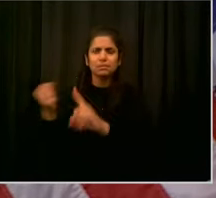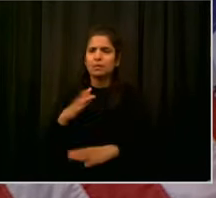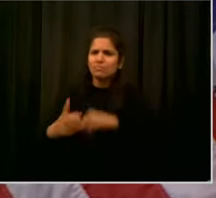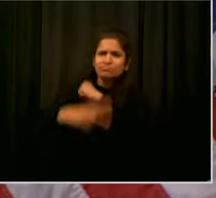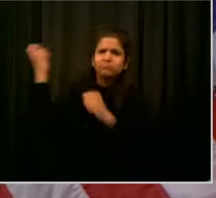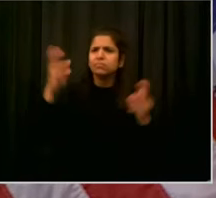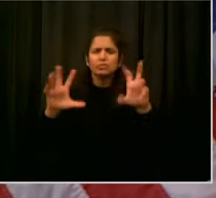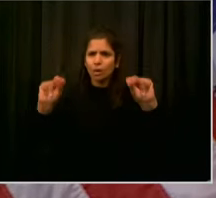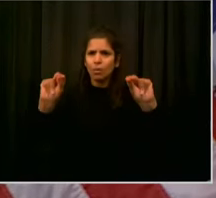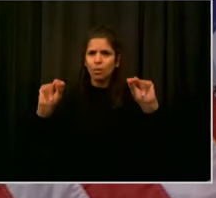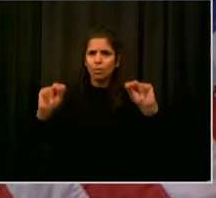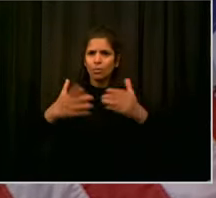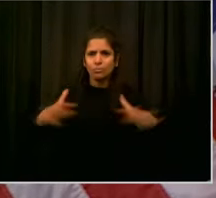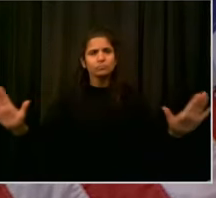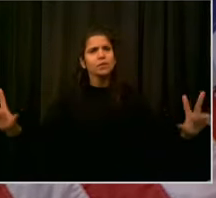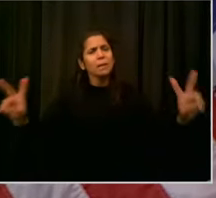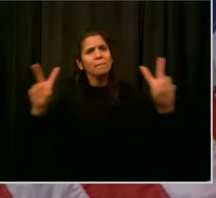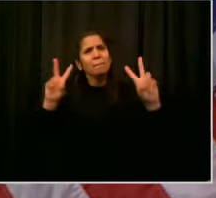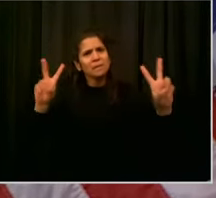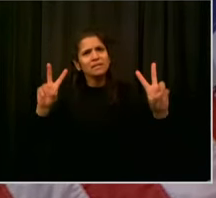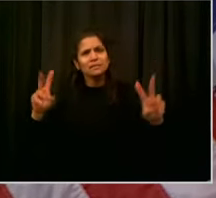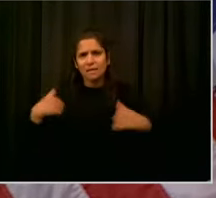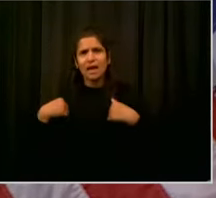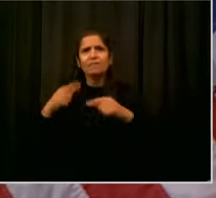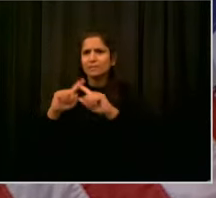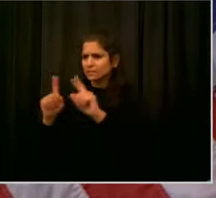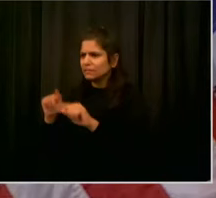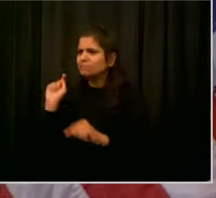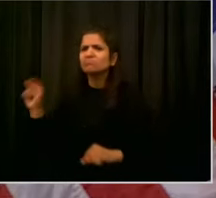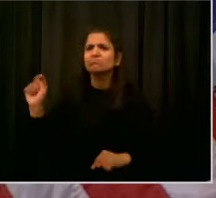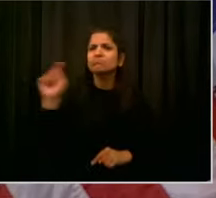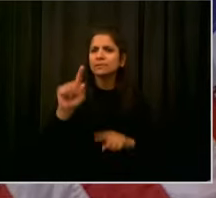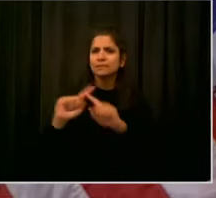voices. That's the future of this city.